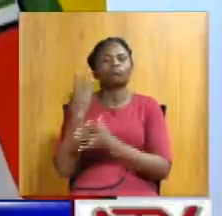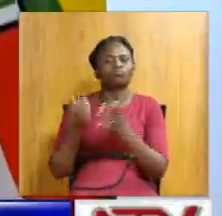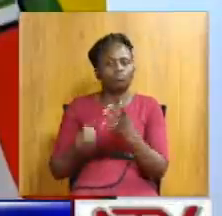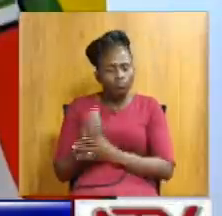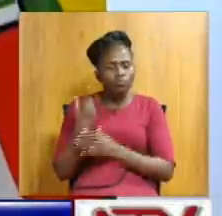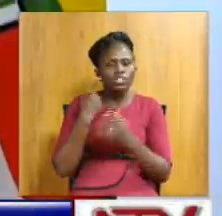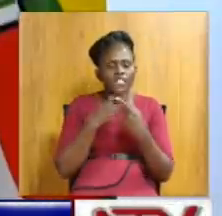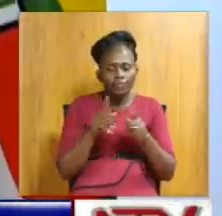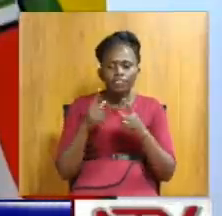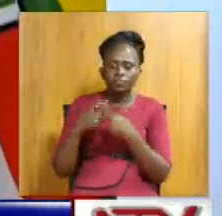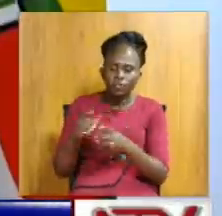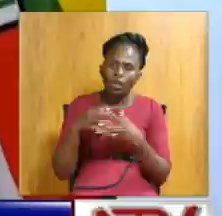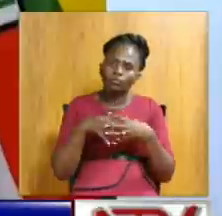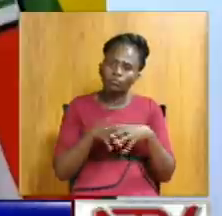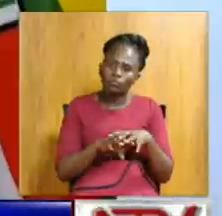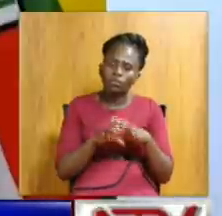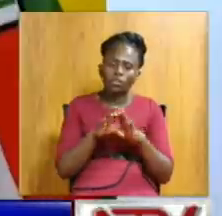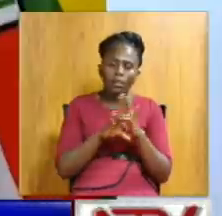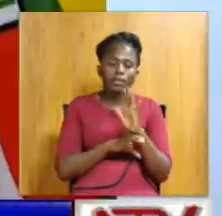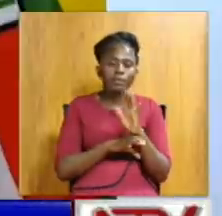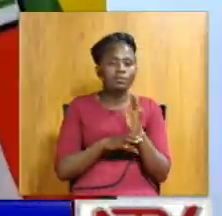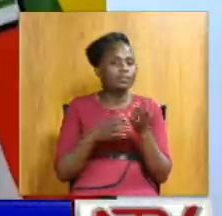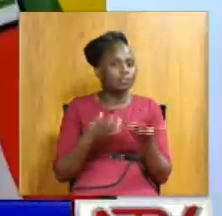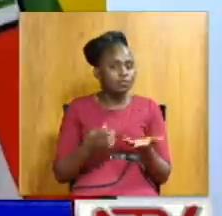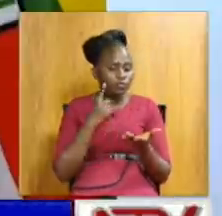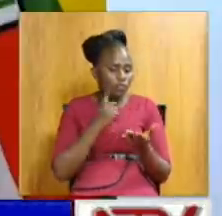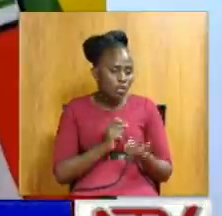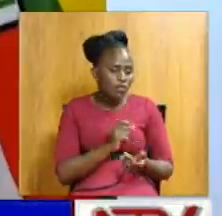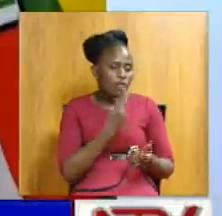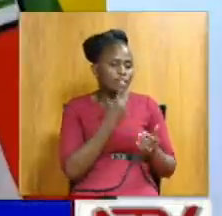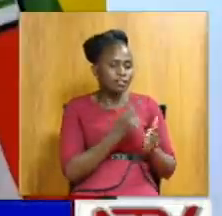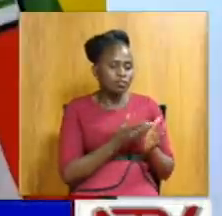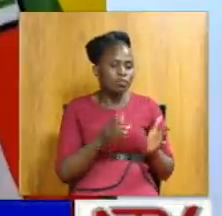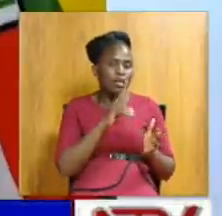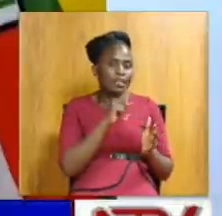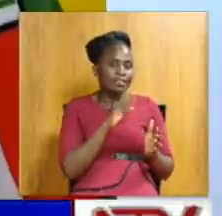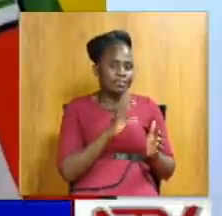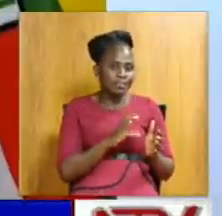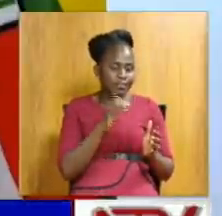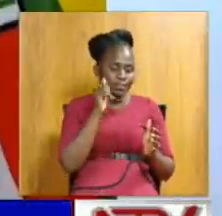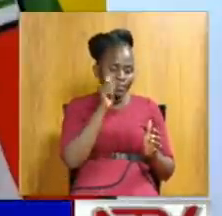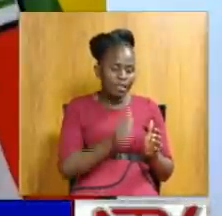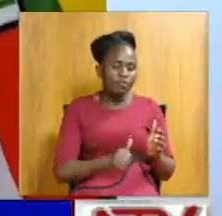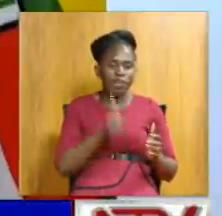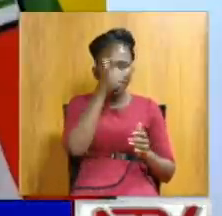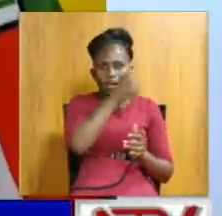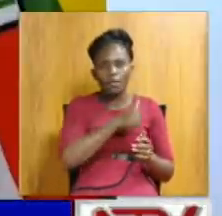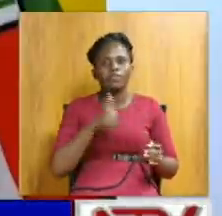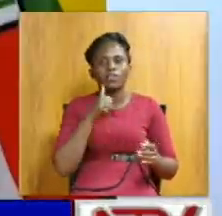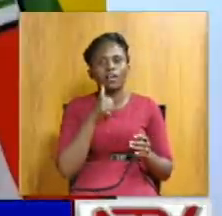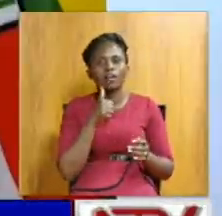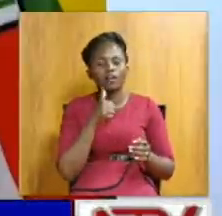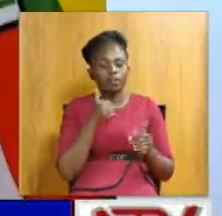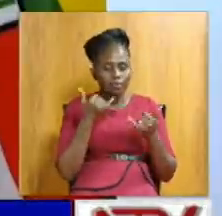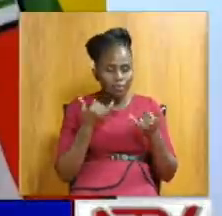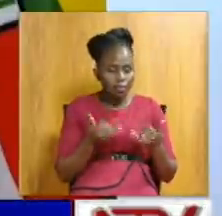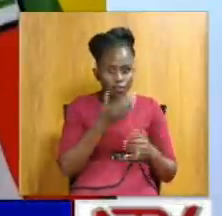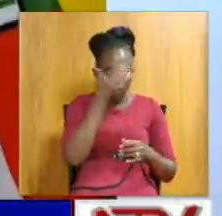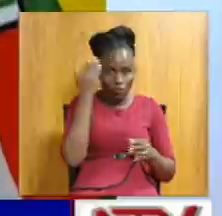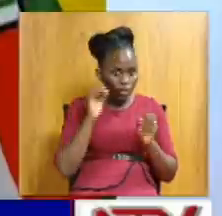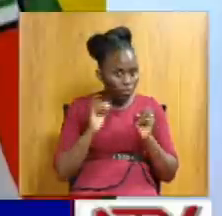one, to the first one of the ANC in South Africa. We should of course not forget